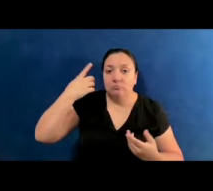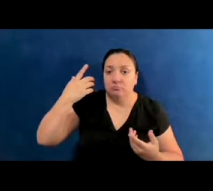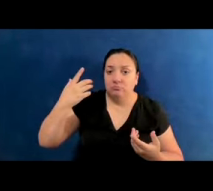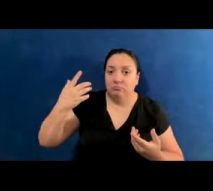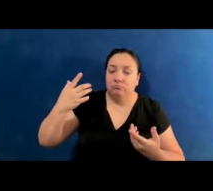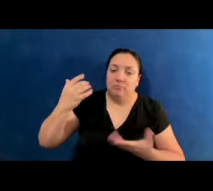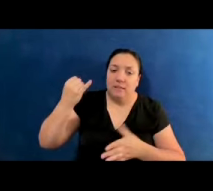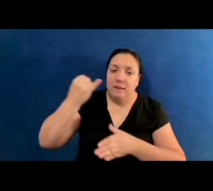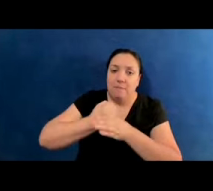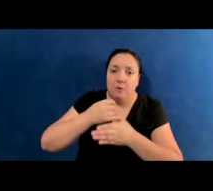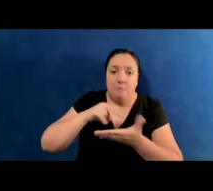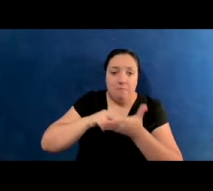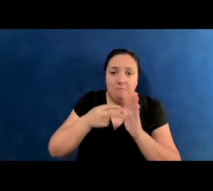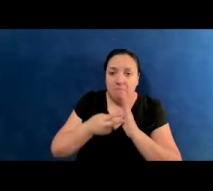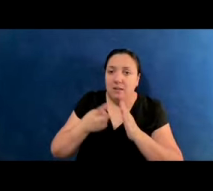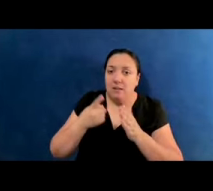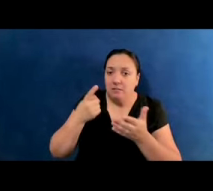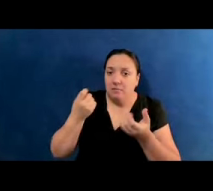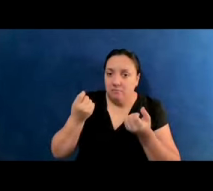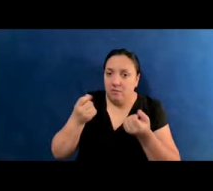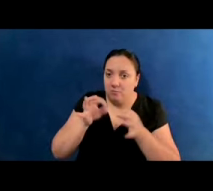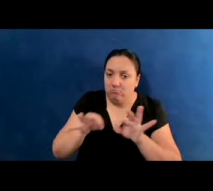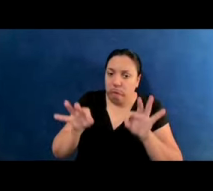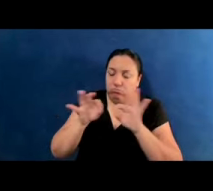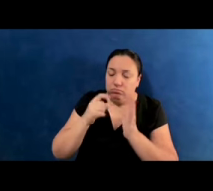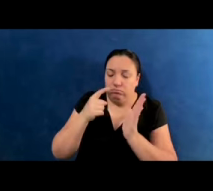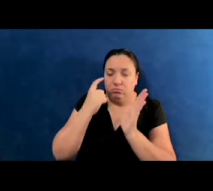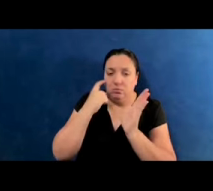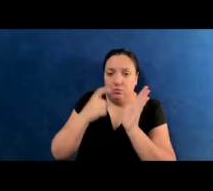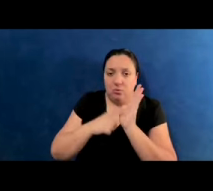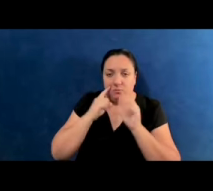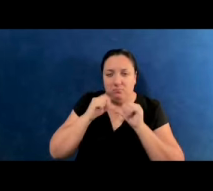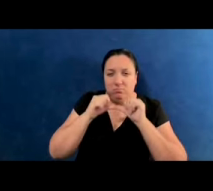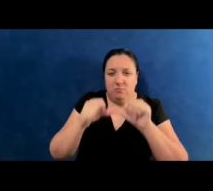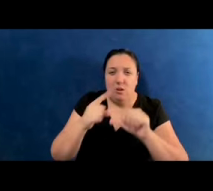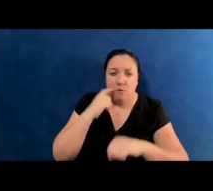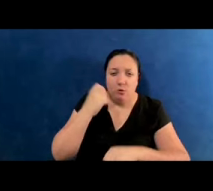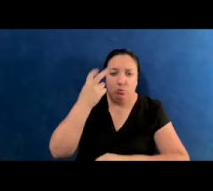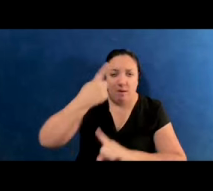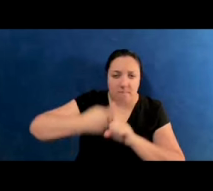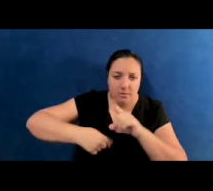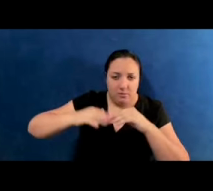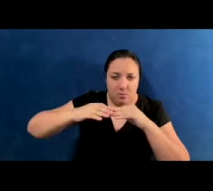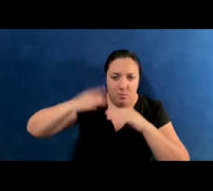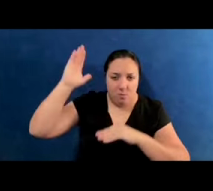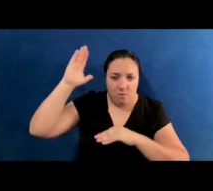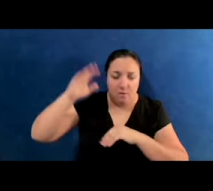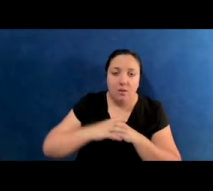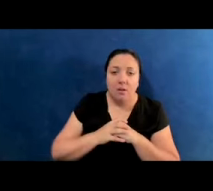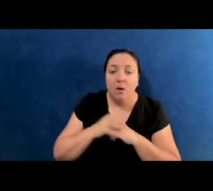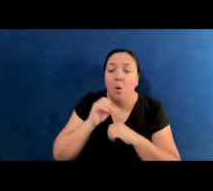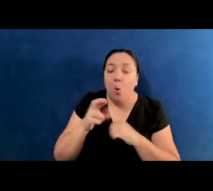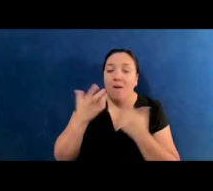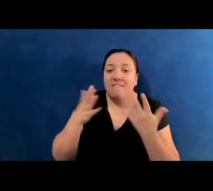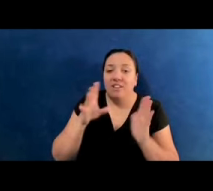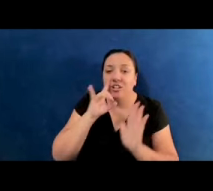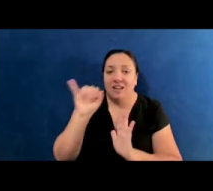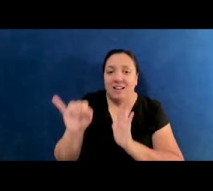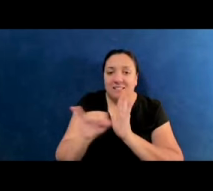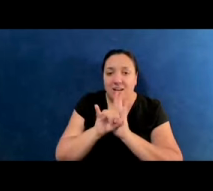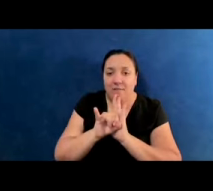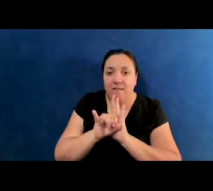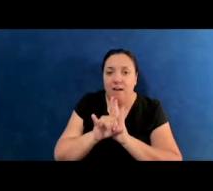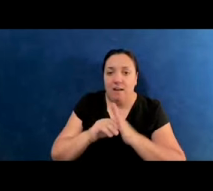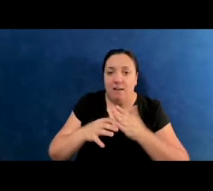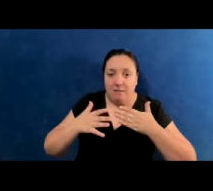severe functional limitation that has lasted at least 12 continuous months, or they have identified their condition